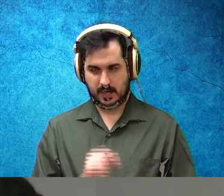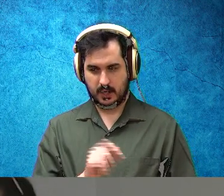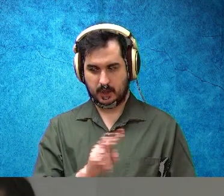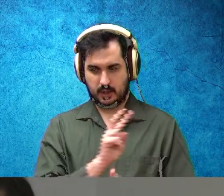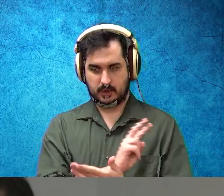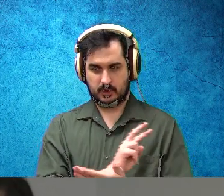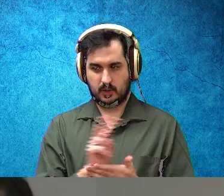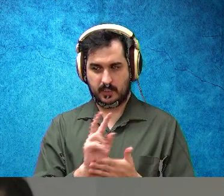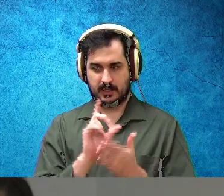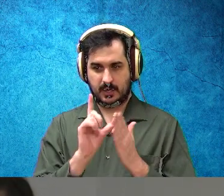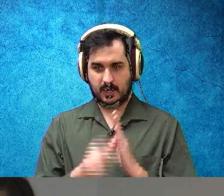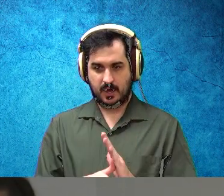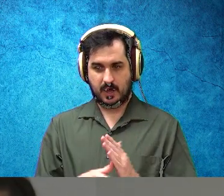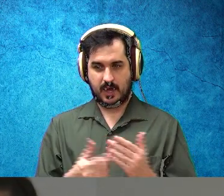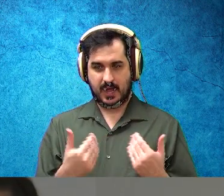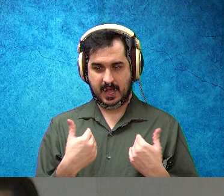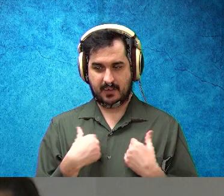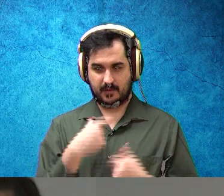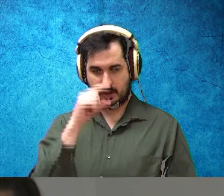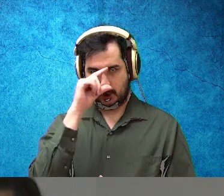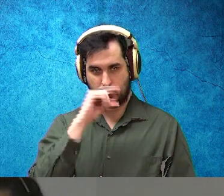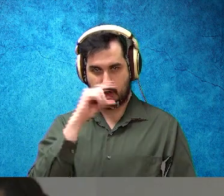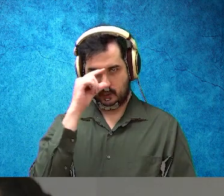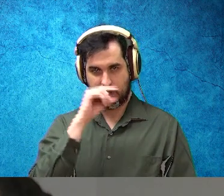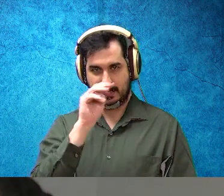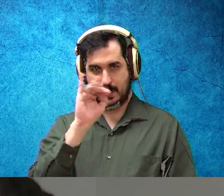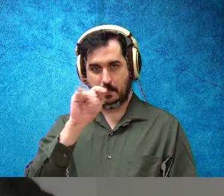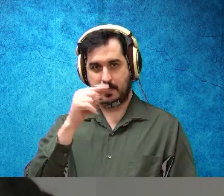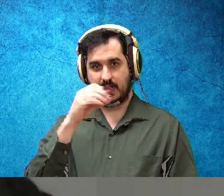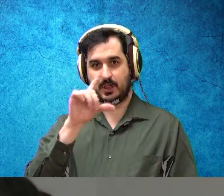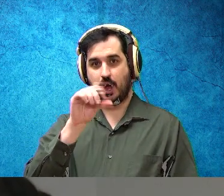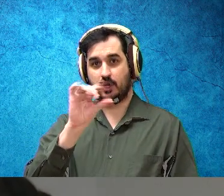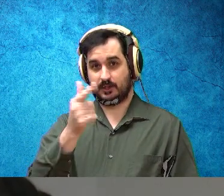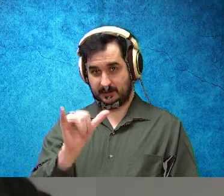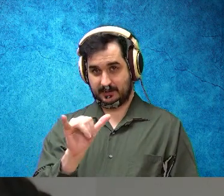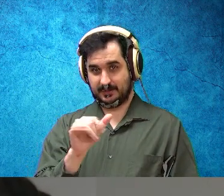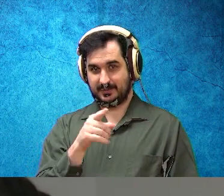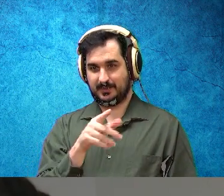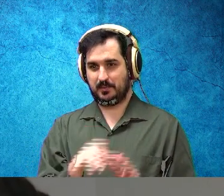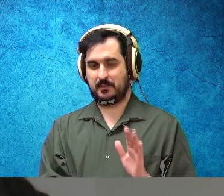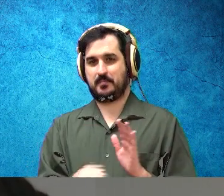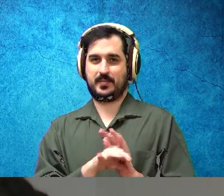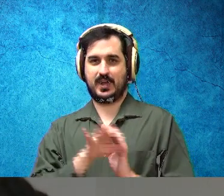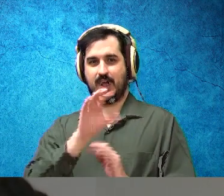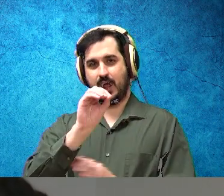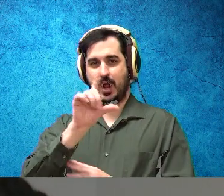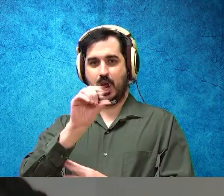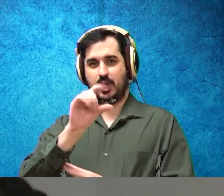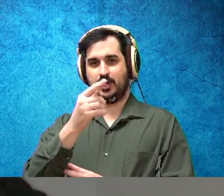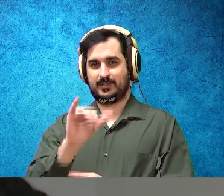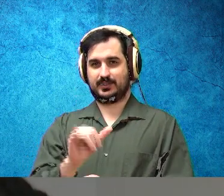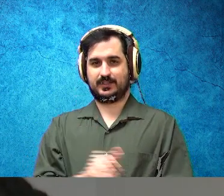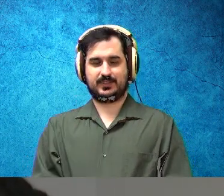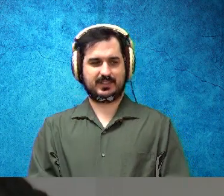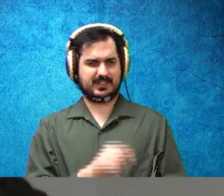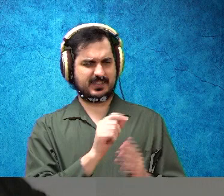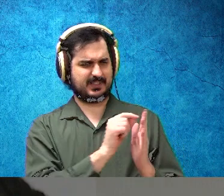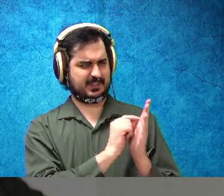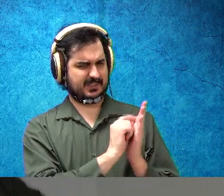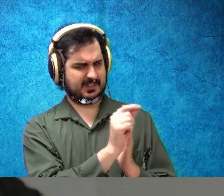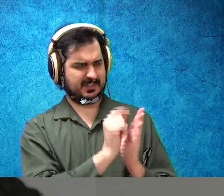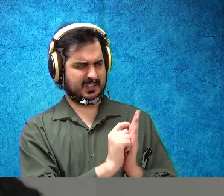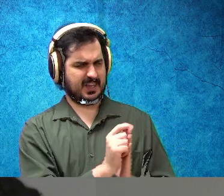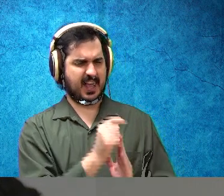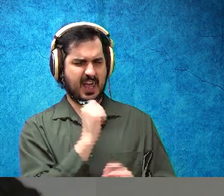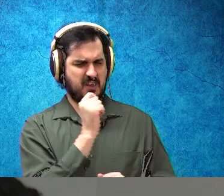was Greek mythology. Pick an ology. Dear Tim and Moby, I just don't understand prefixes and suffixes